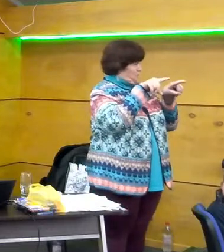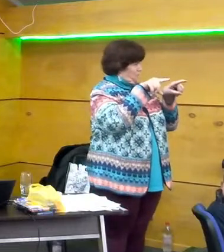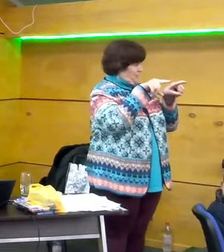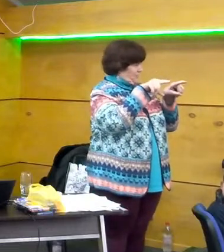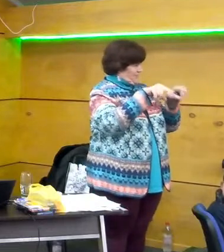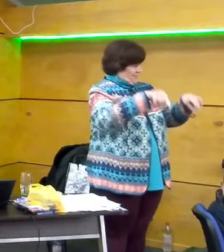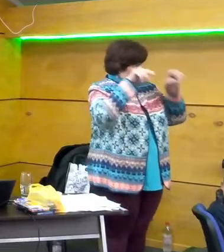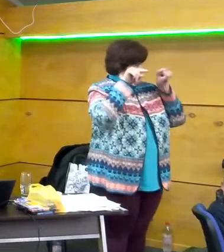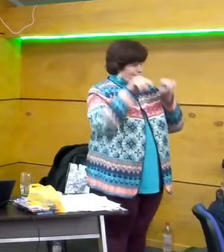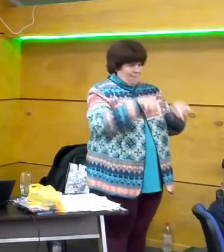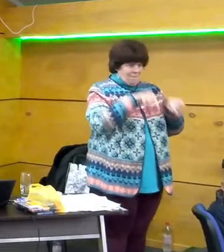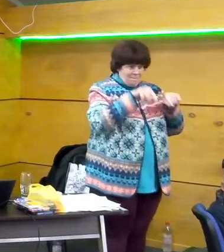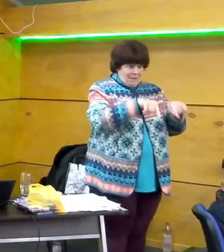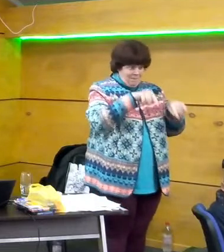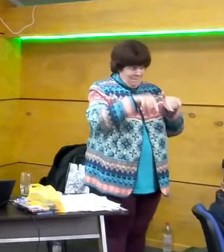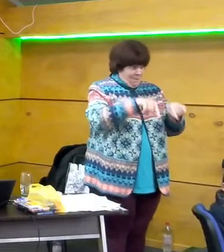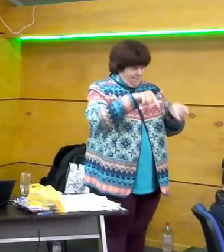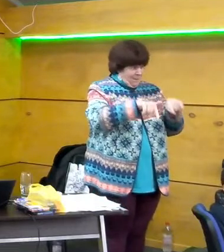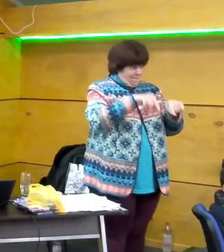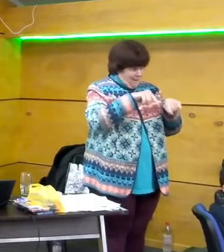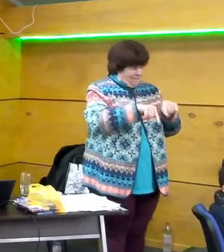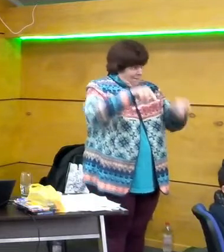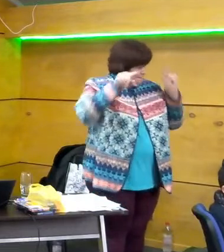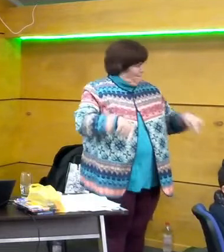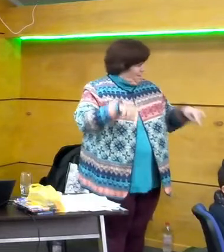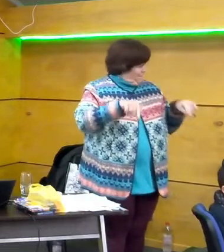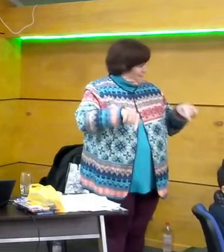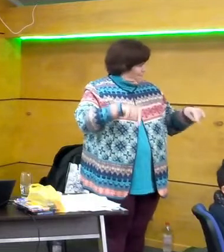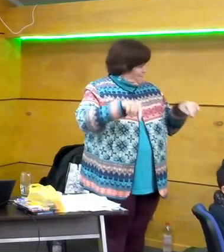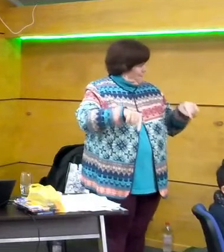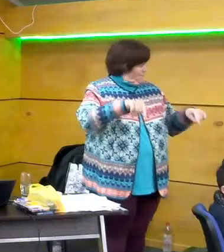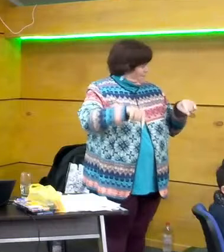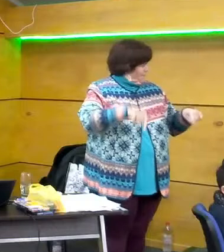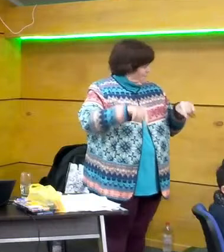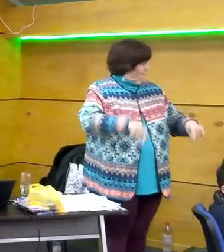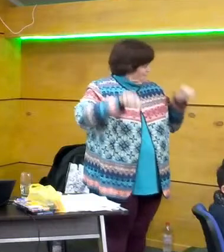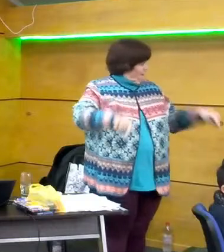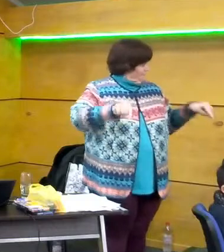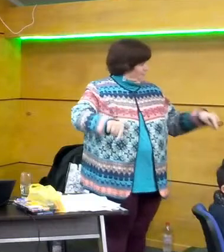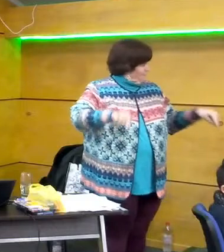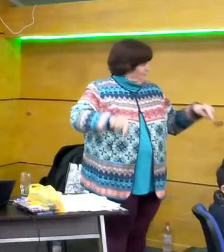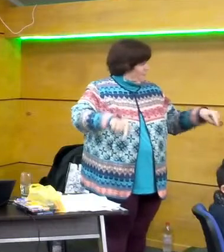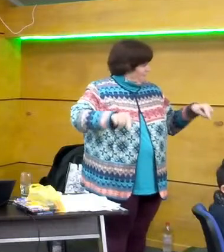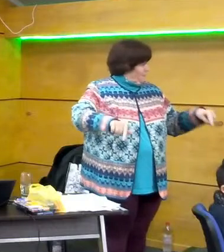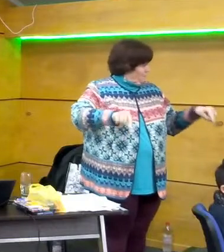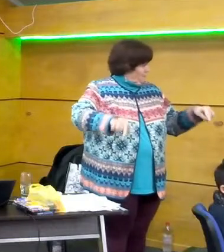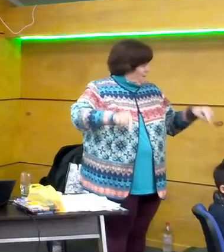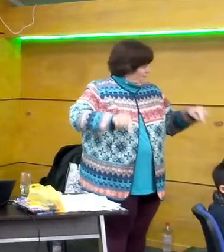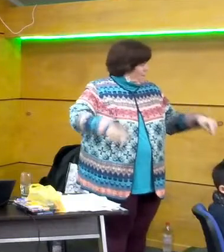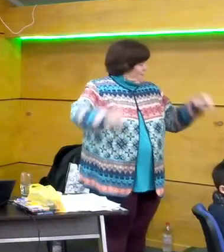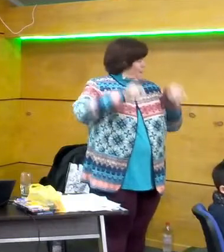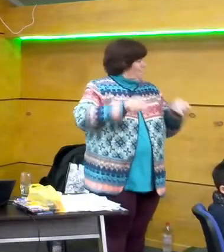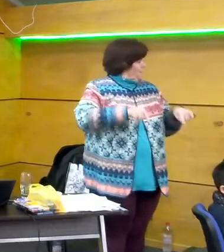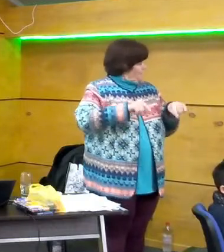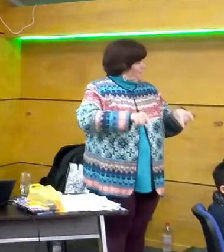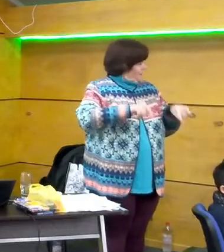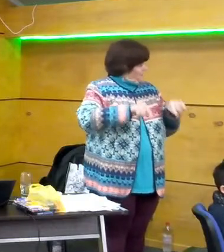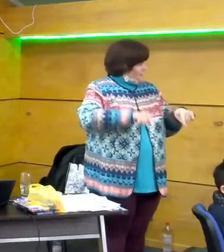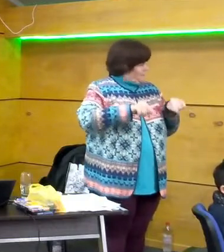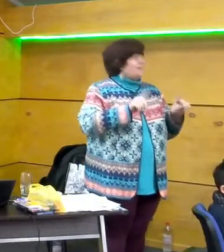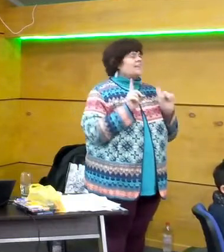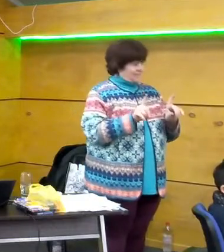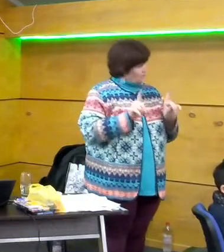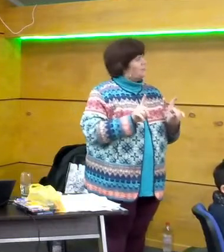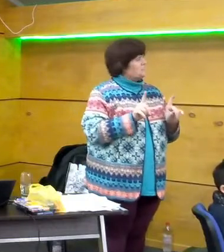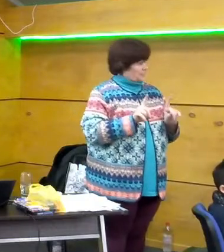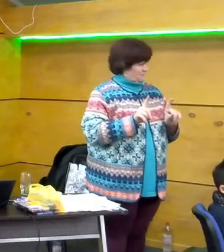use 2 fingers. Pum pum pum pum pum pum pum pum pum pum pum pum pum pum pum pum pum pum pum pum pum pum